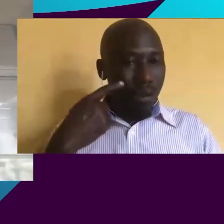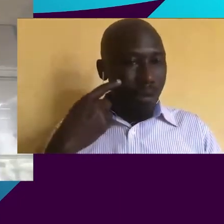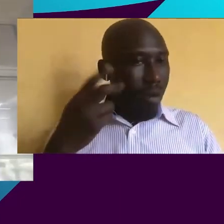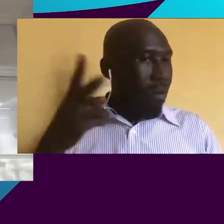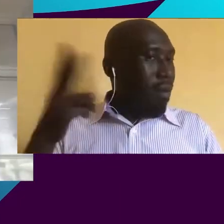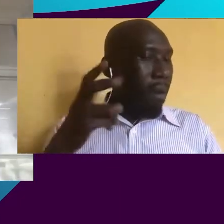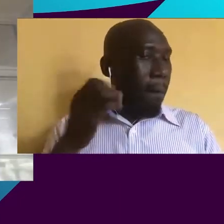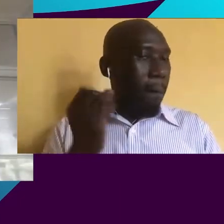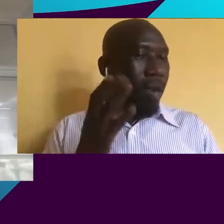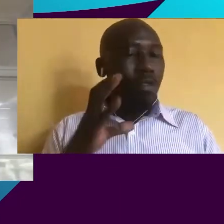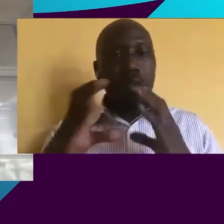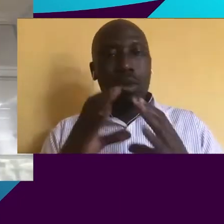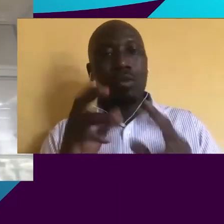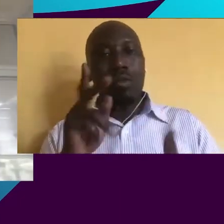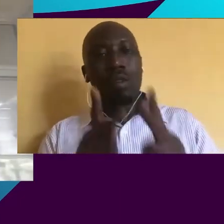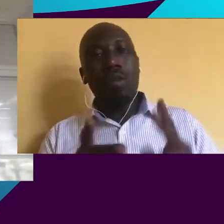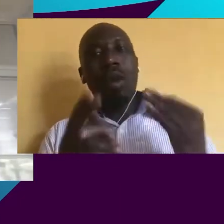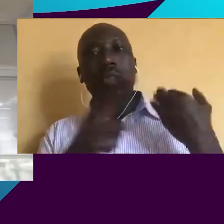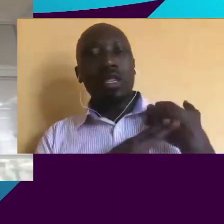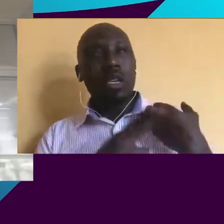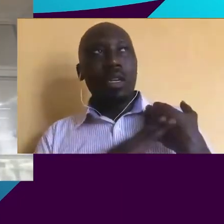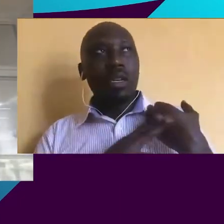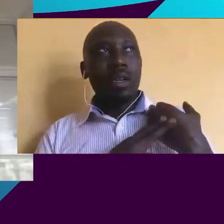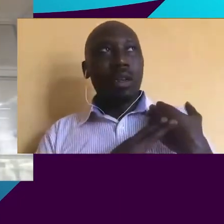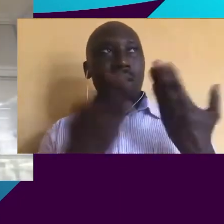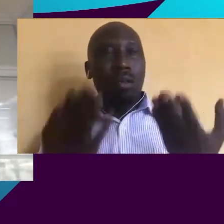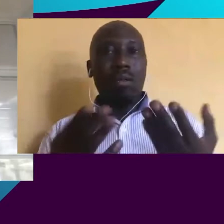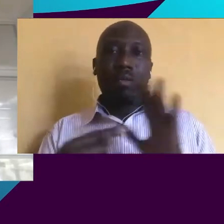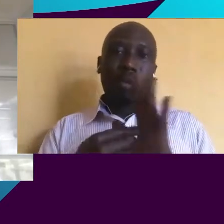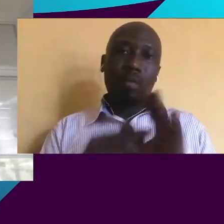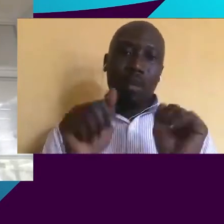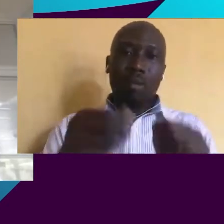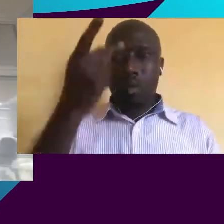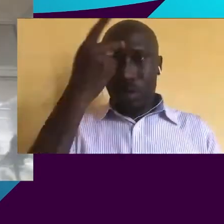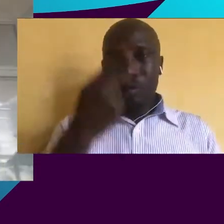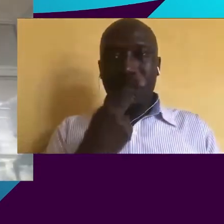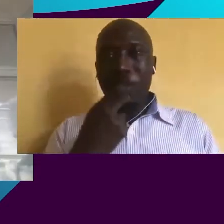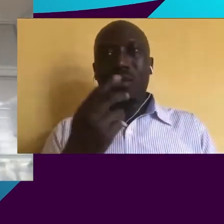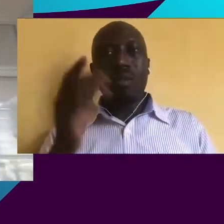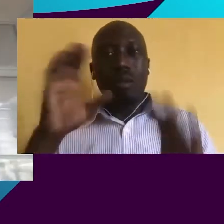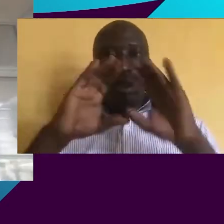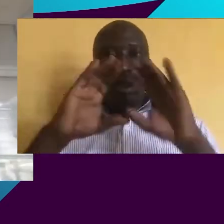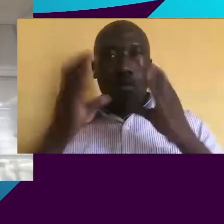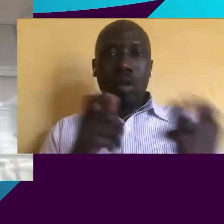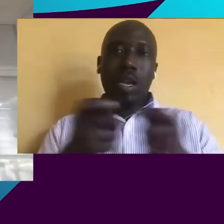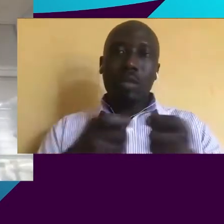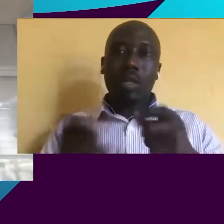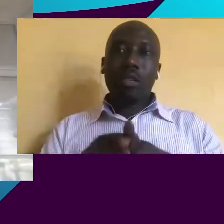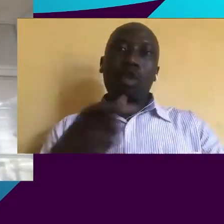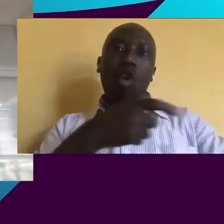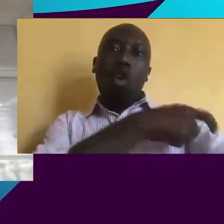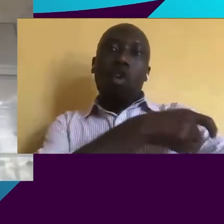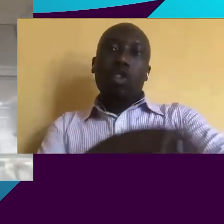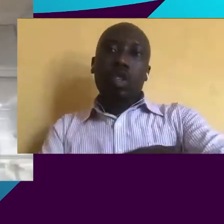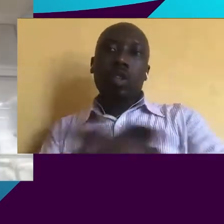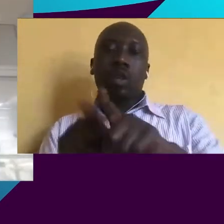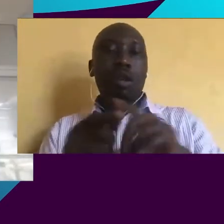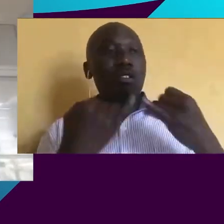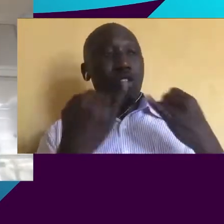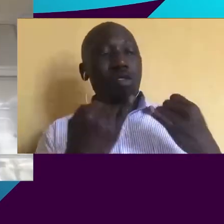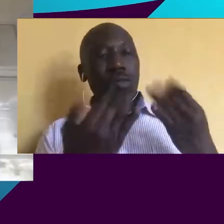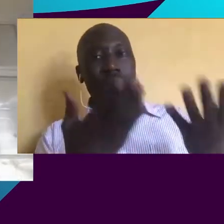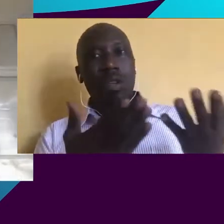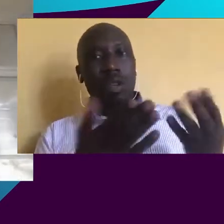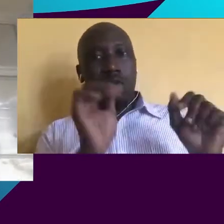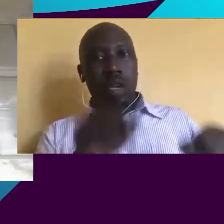in charge, either as parents or communities or administrators or coaches, telling them that you can actually do